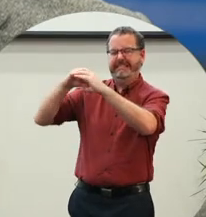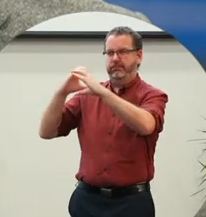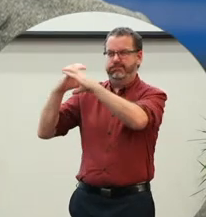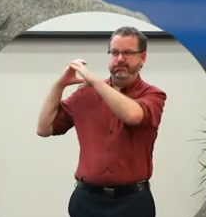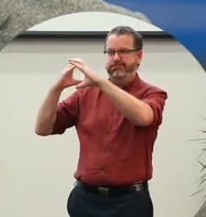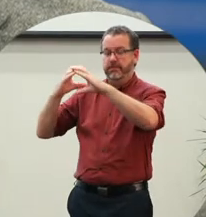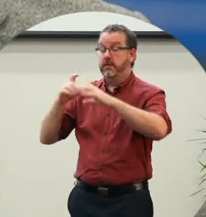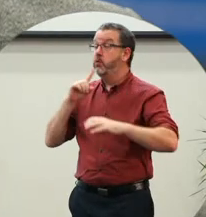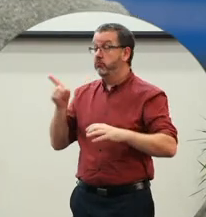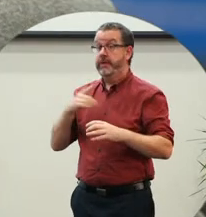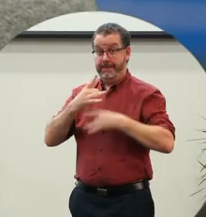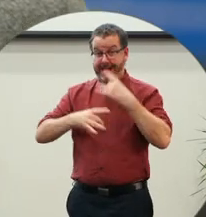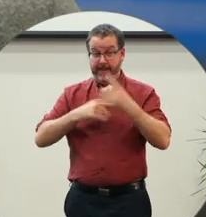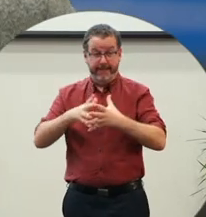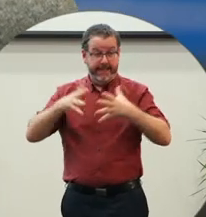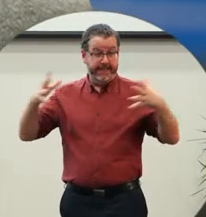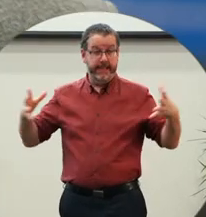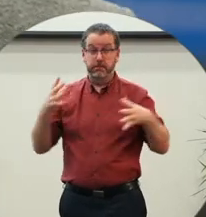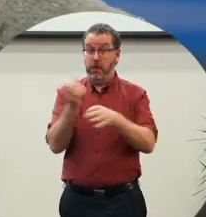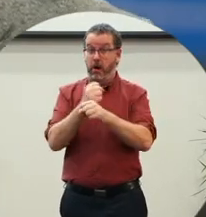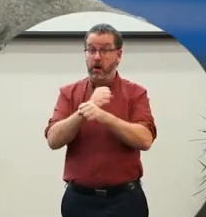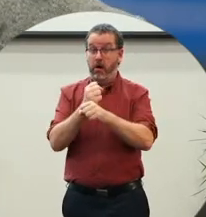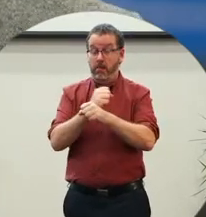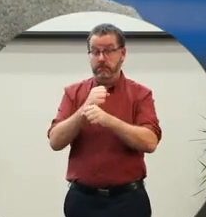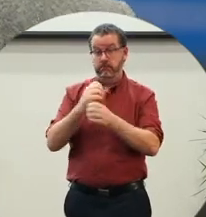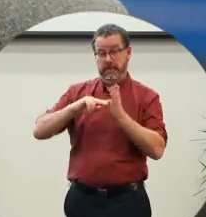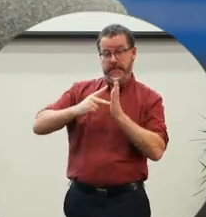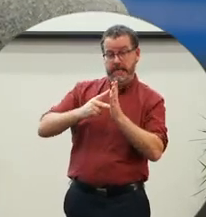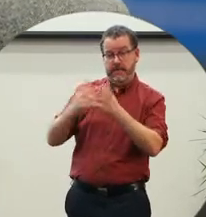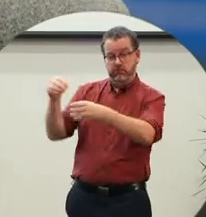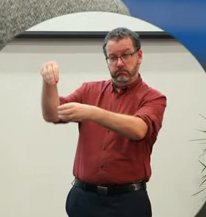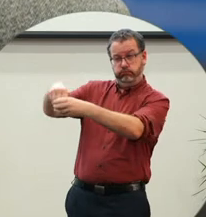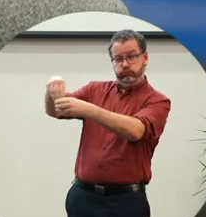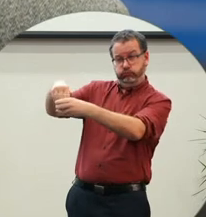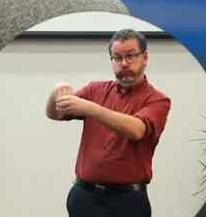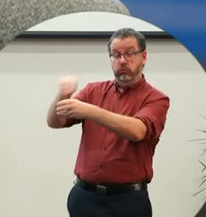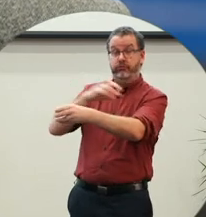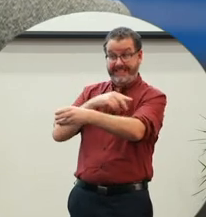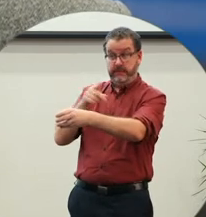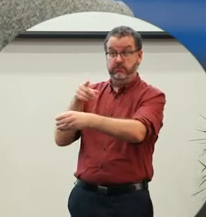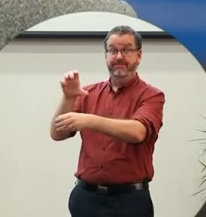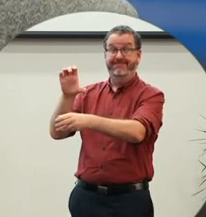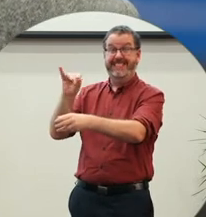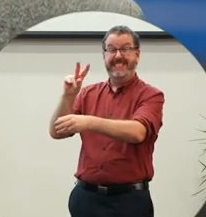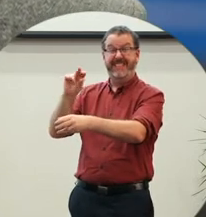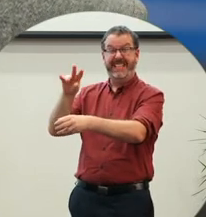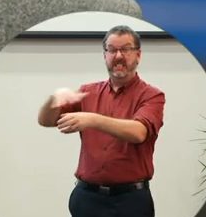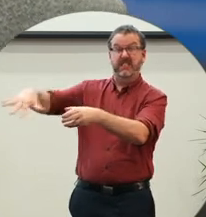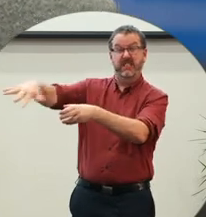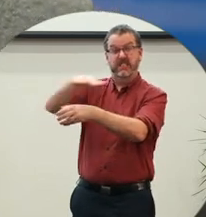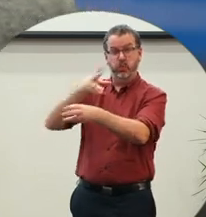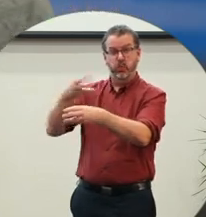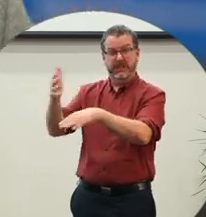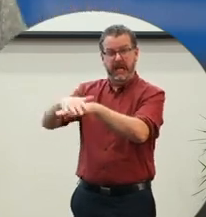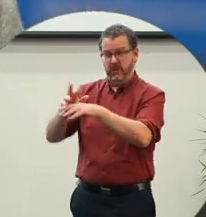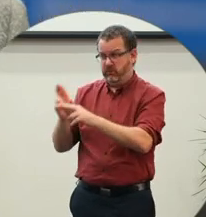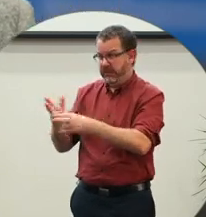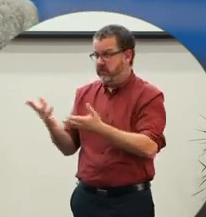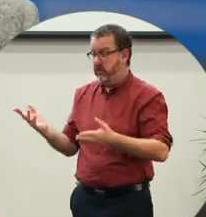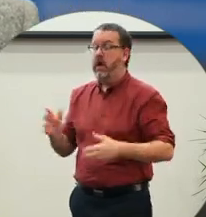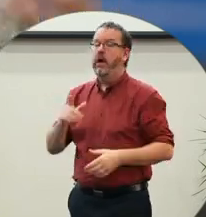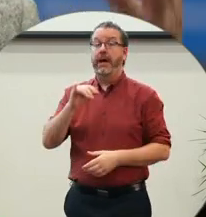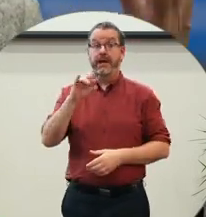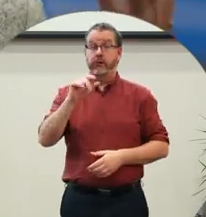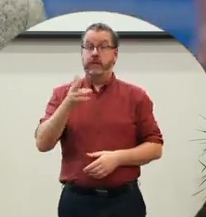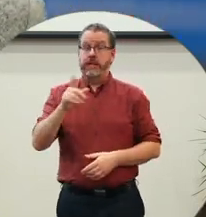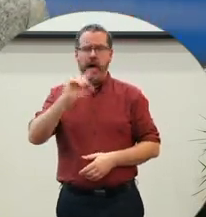and putting them in places where civilians weren't just collateral damage. They were going to die. That was going to happen. Well, they would dispute that now.